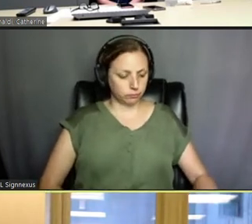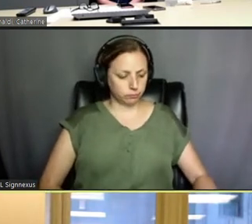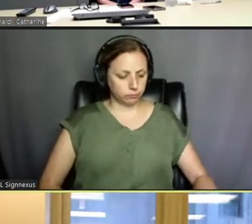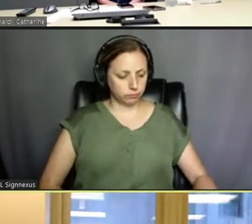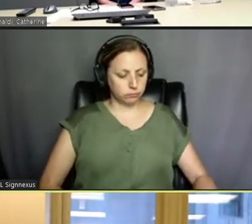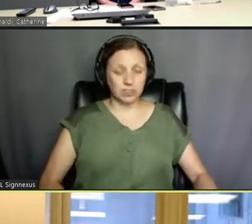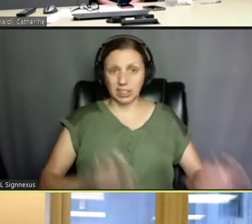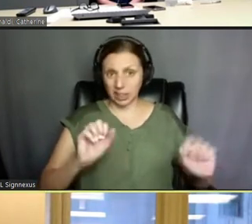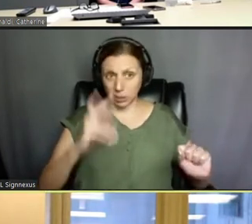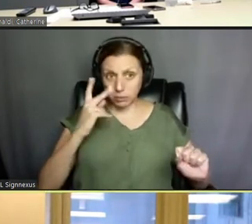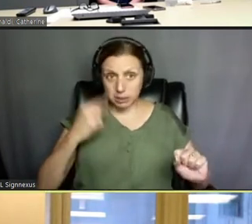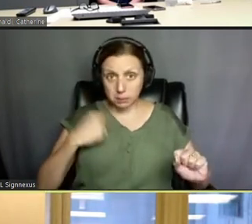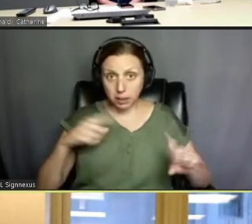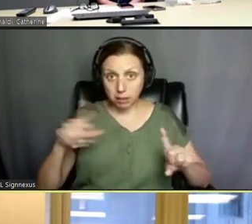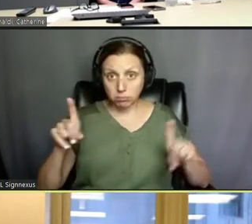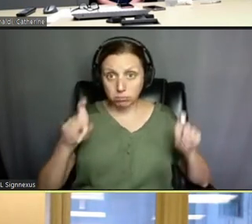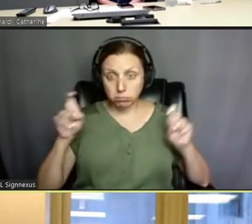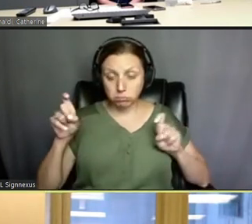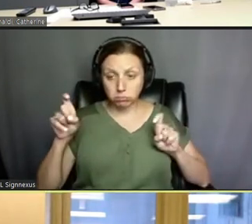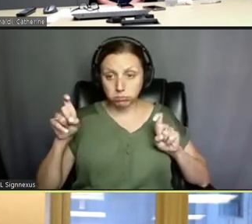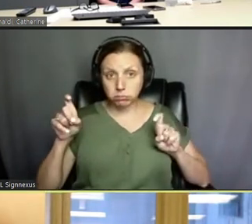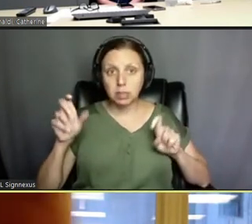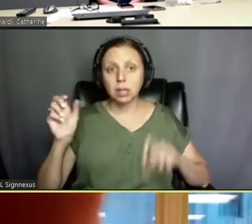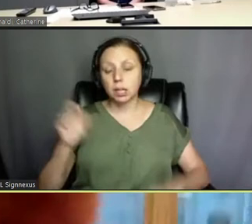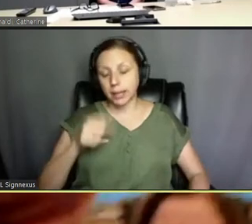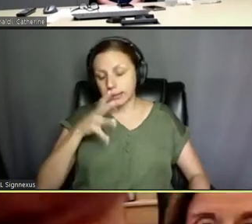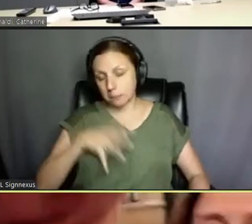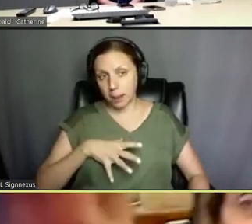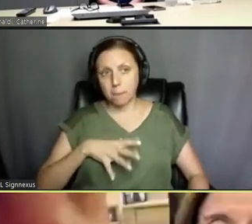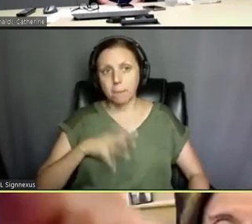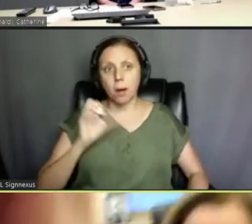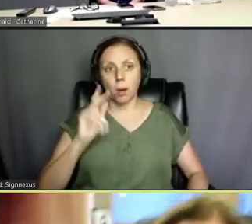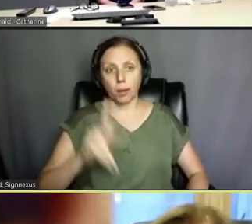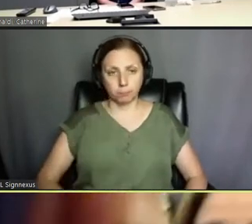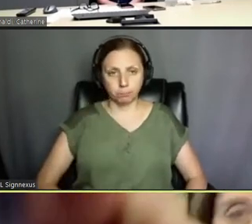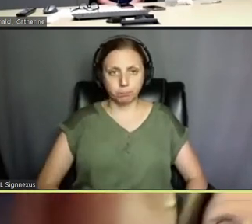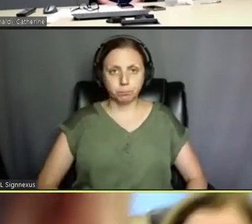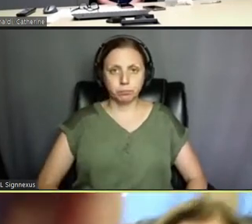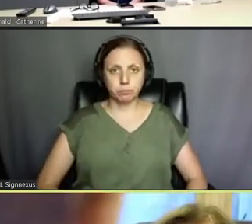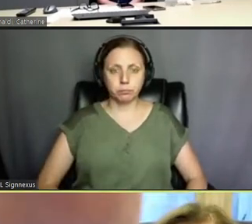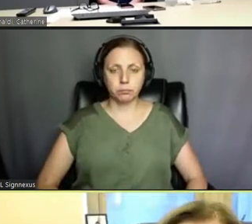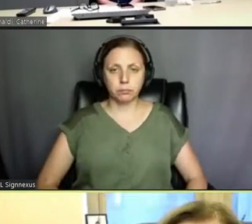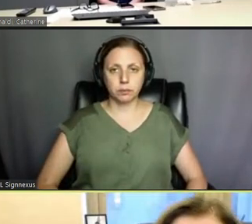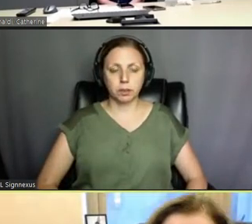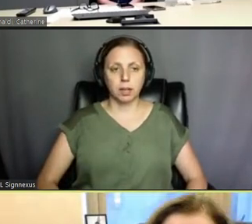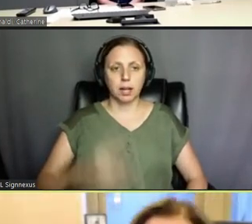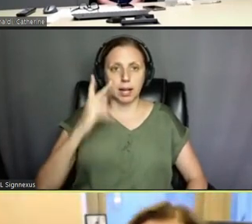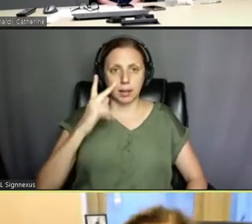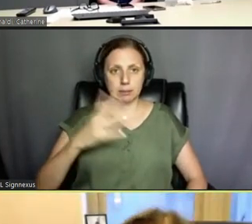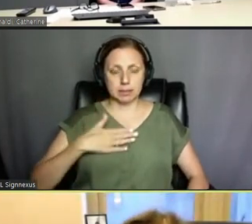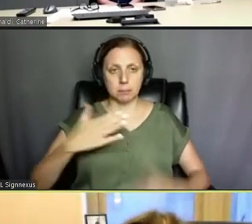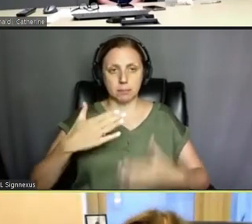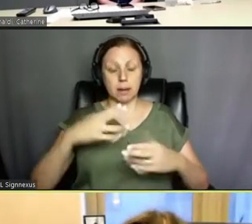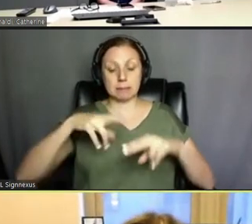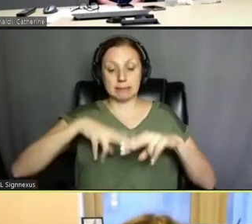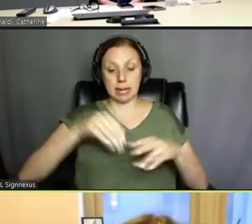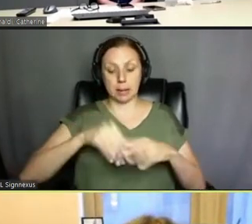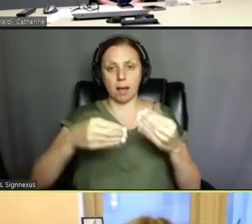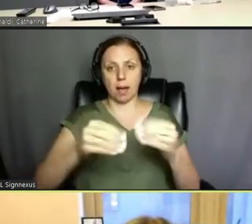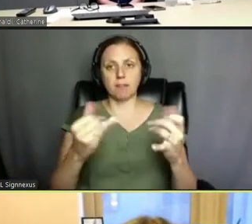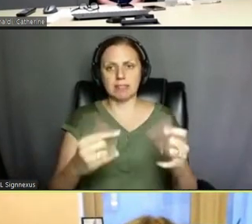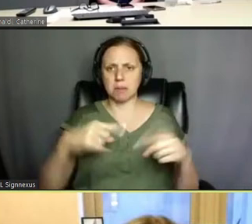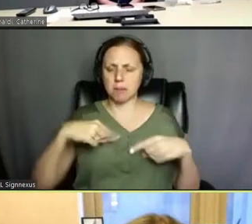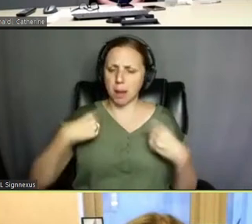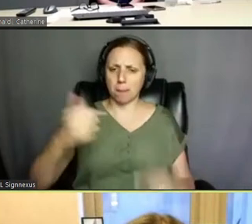Can you see me? Yes, ma'am. Okay. I'm sitting in my office right now, and I've been a